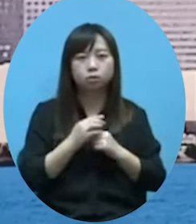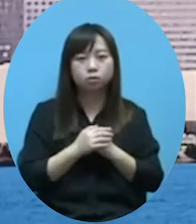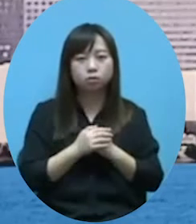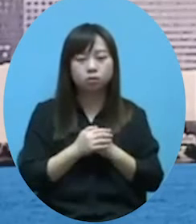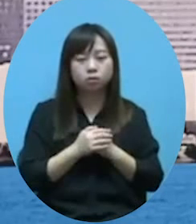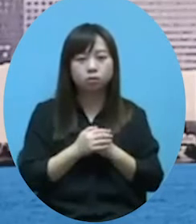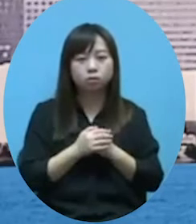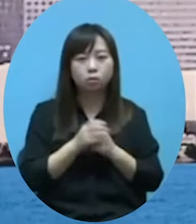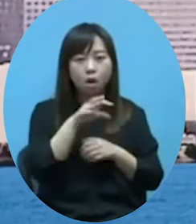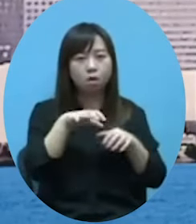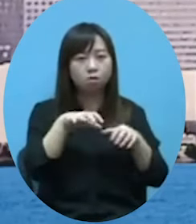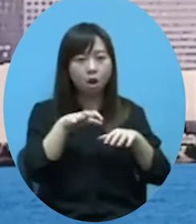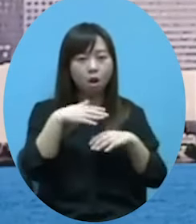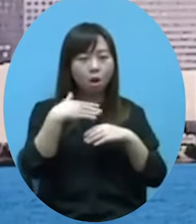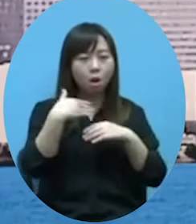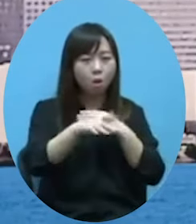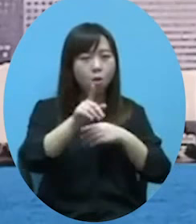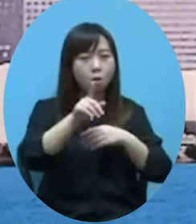thank you